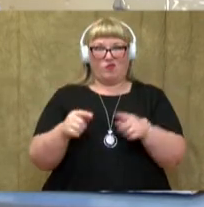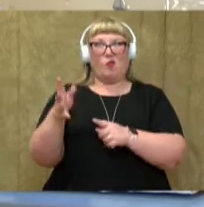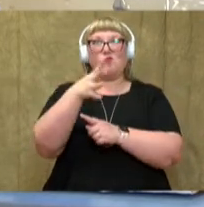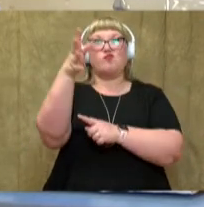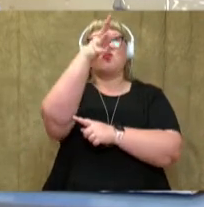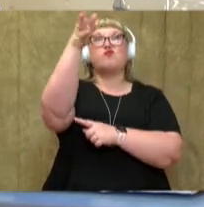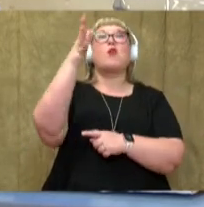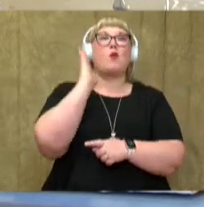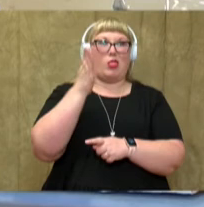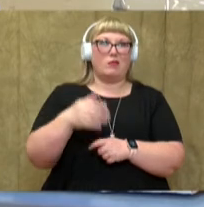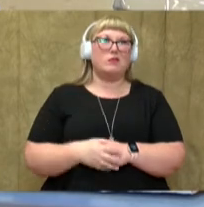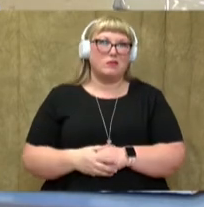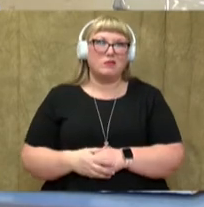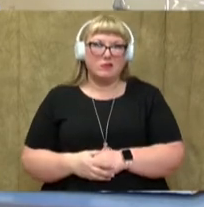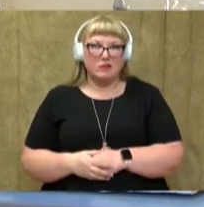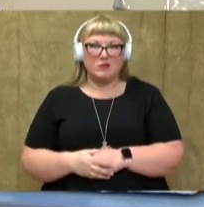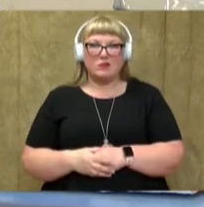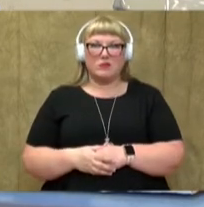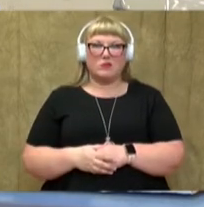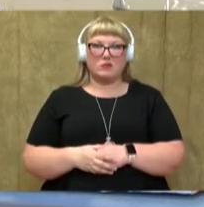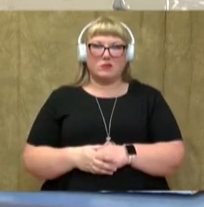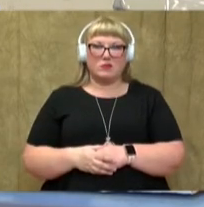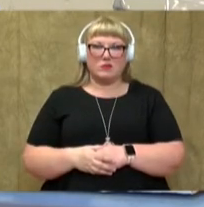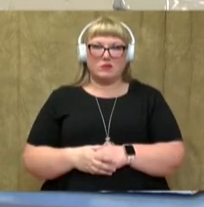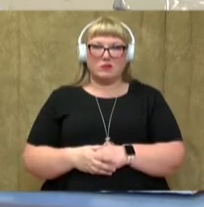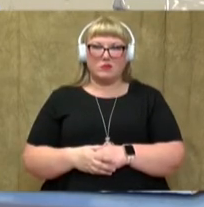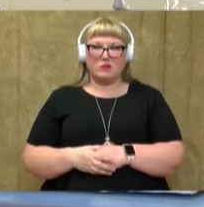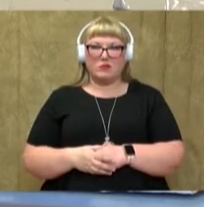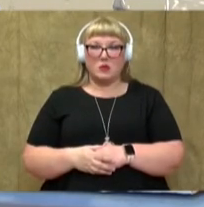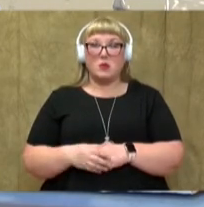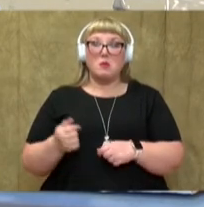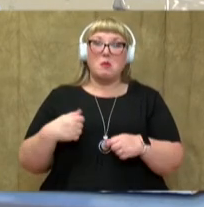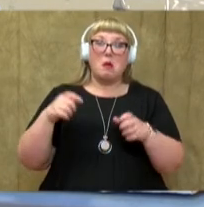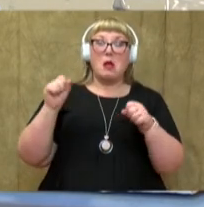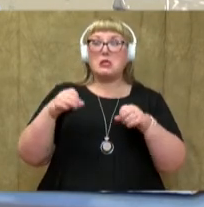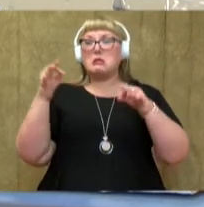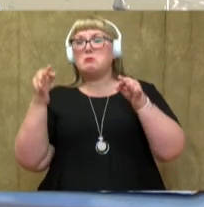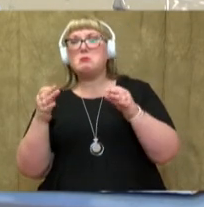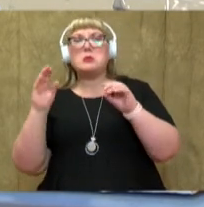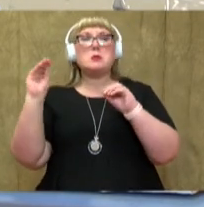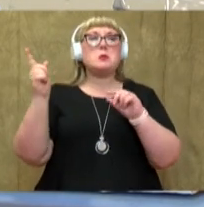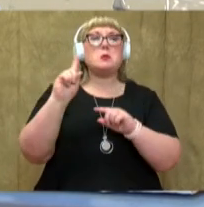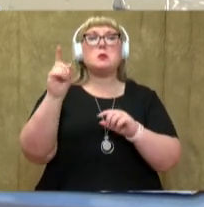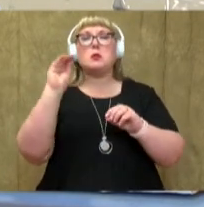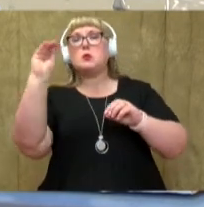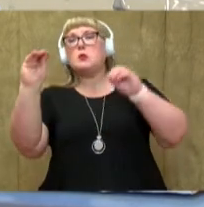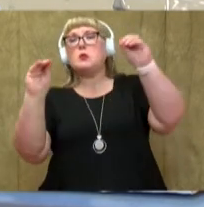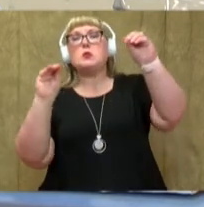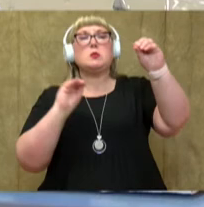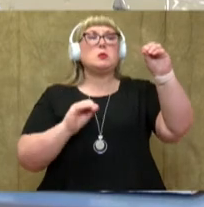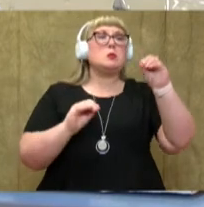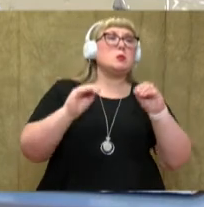And then once I have my leaves, I can decide where I want to put them. So